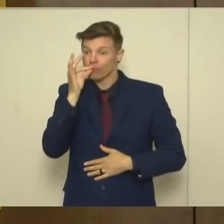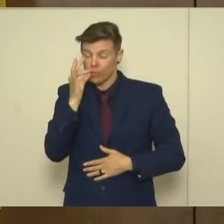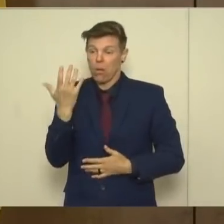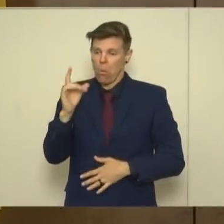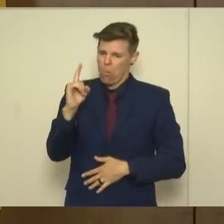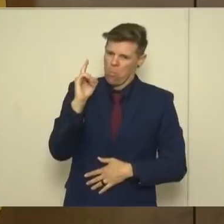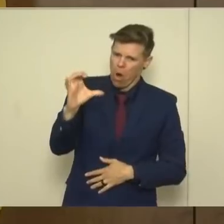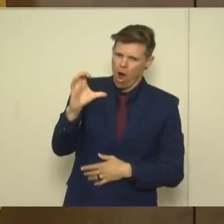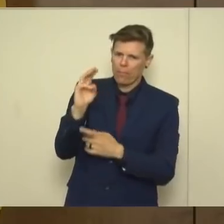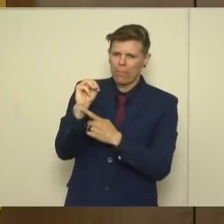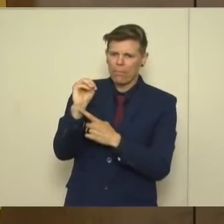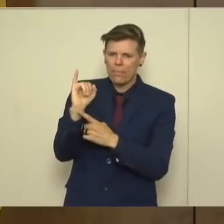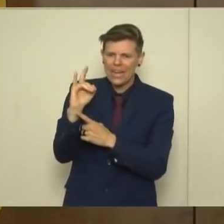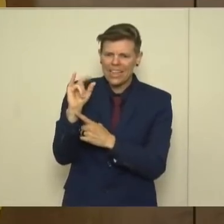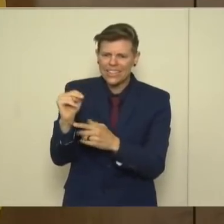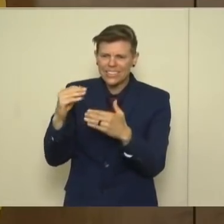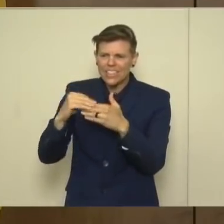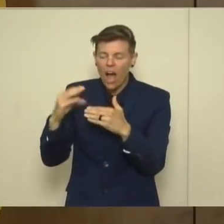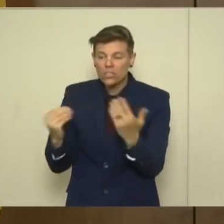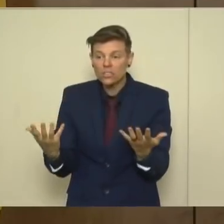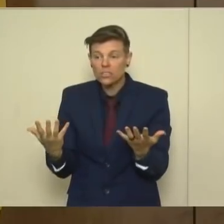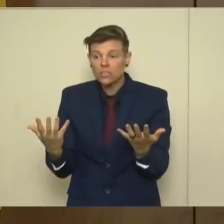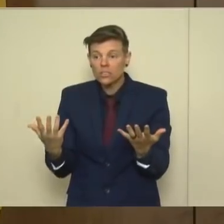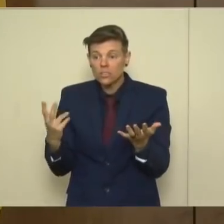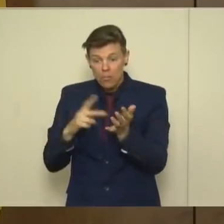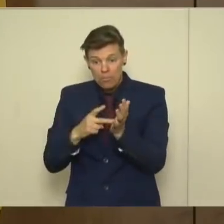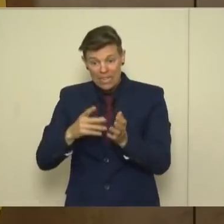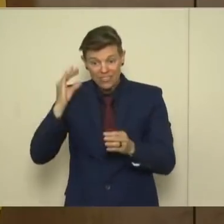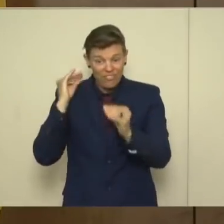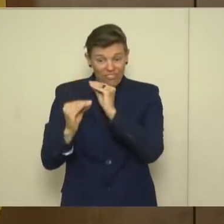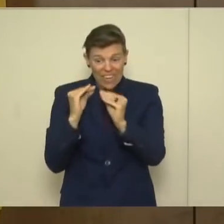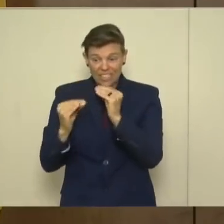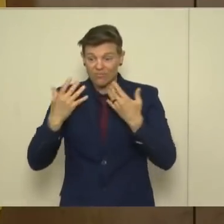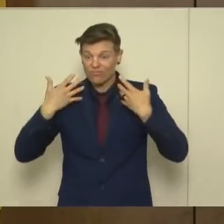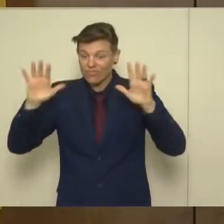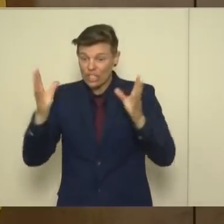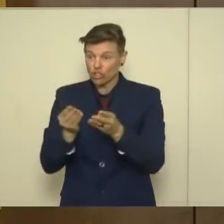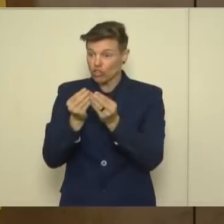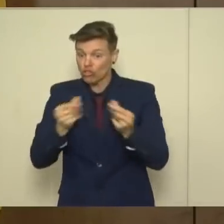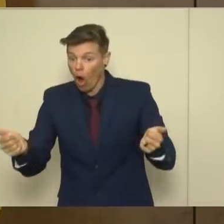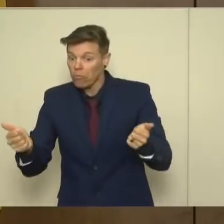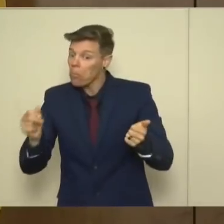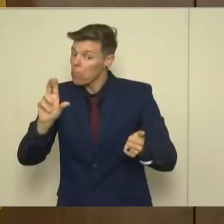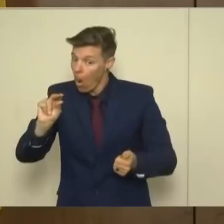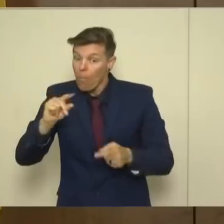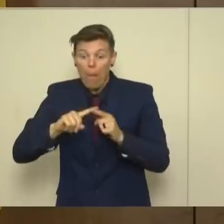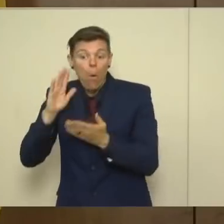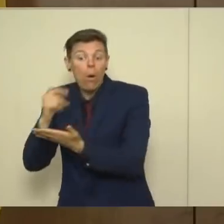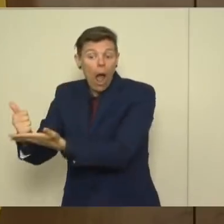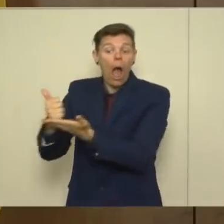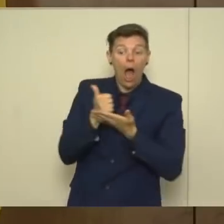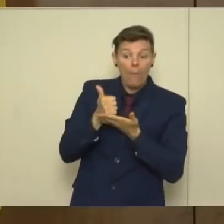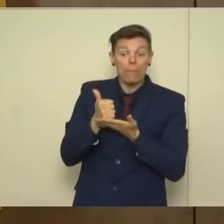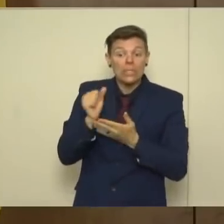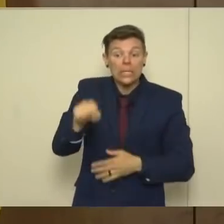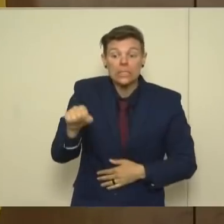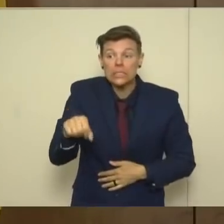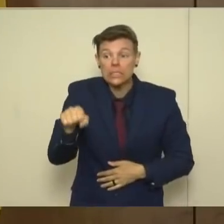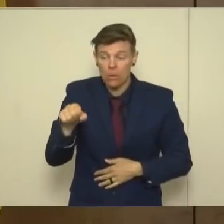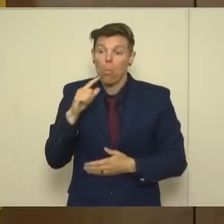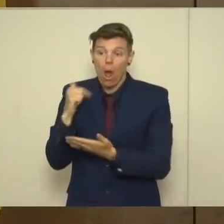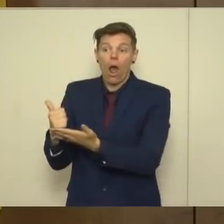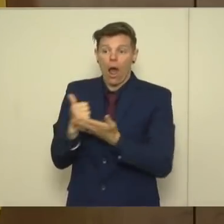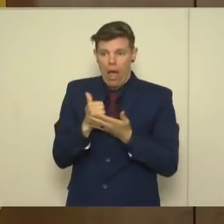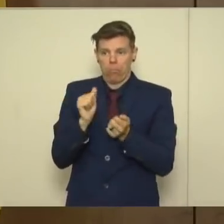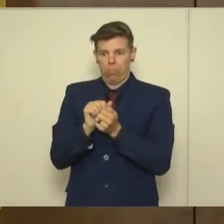fix it, but it plugs one of those holes, potentially would be enough to do a whole lot in the Medicaid gaps.